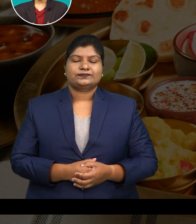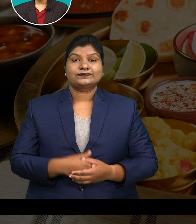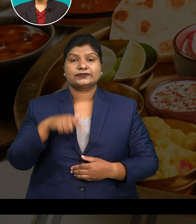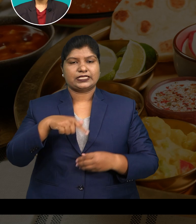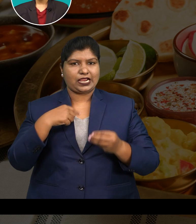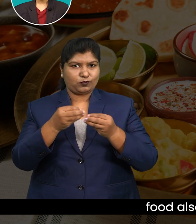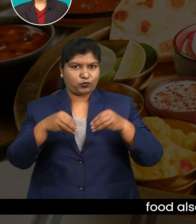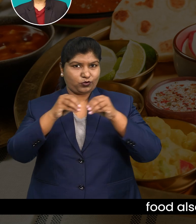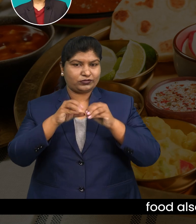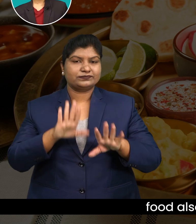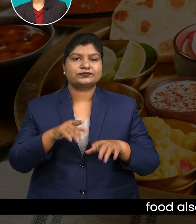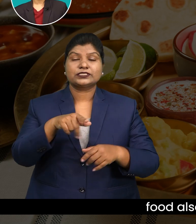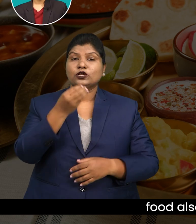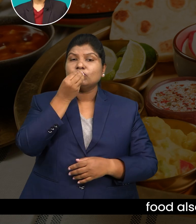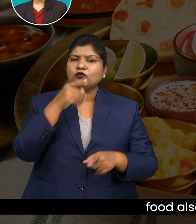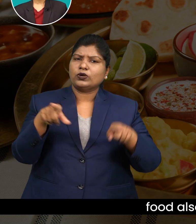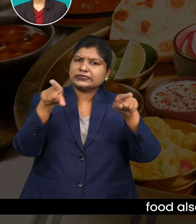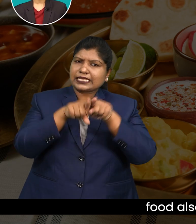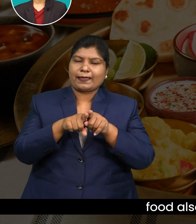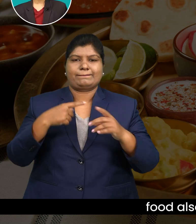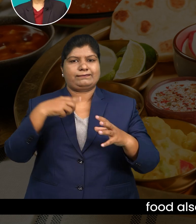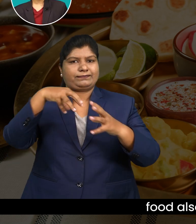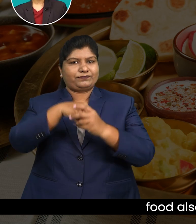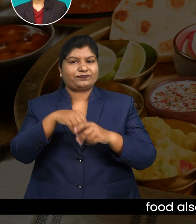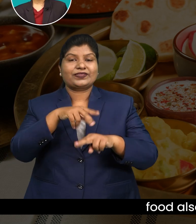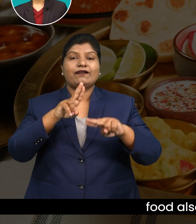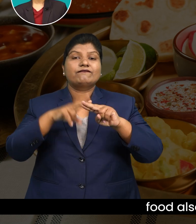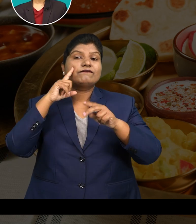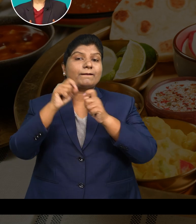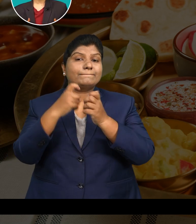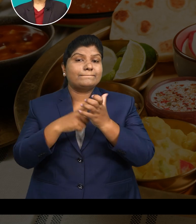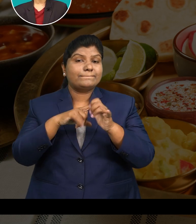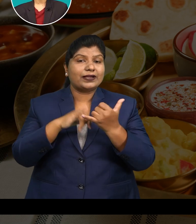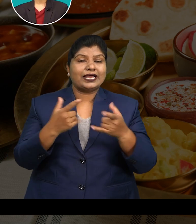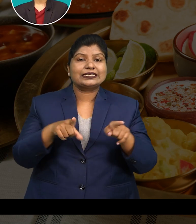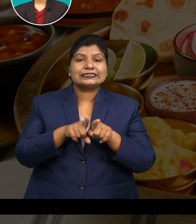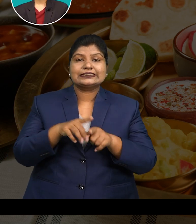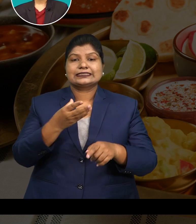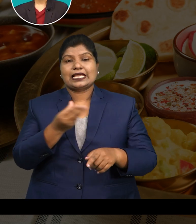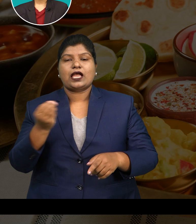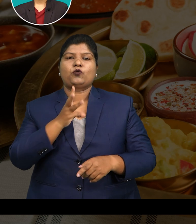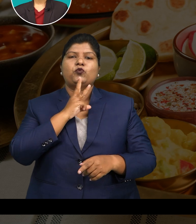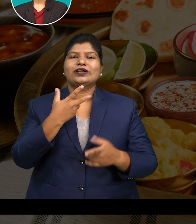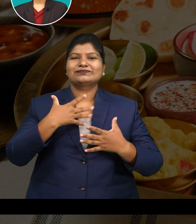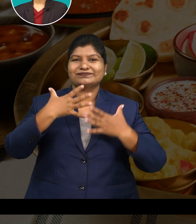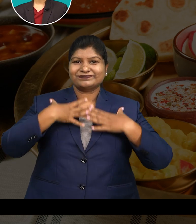In addition, food also contains dietary fibers and water.